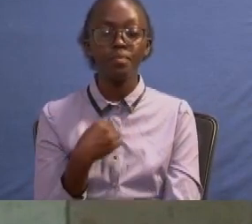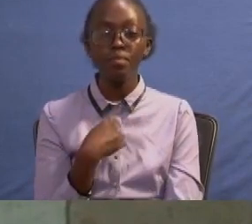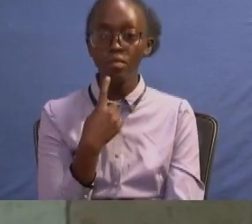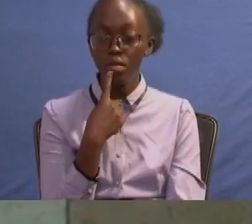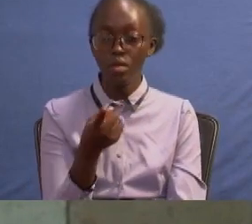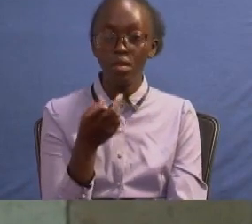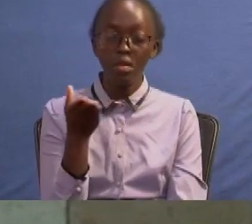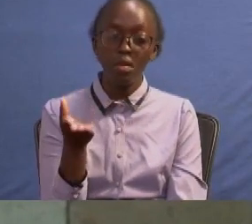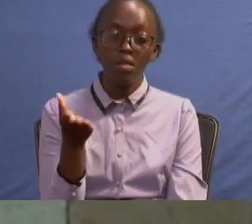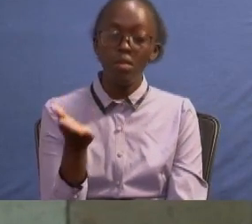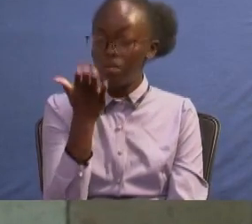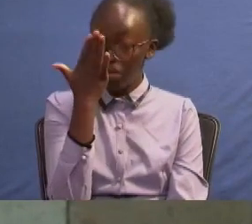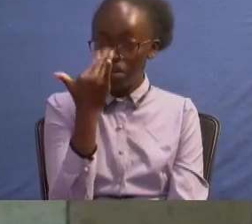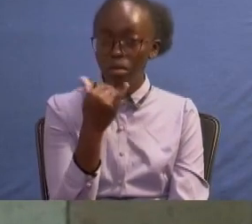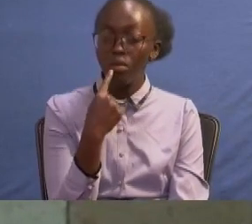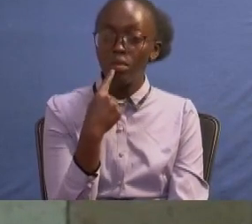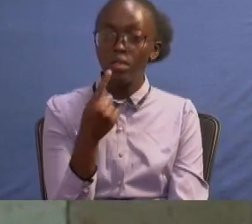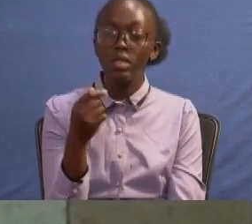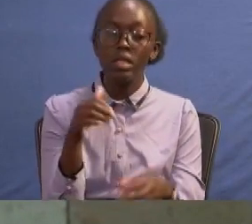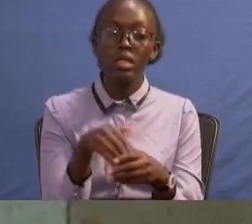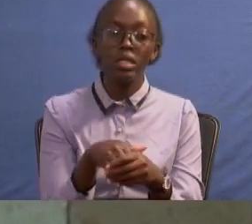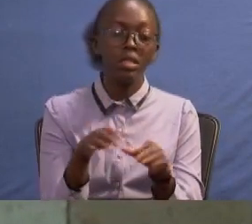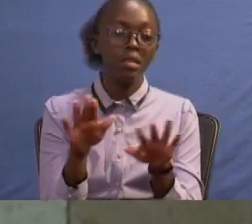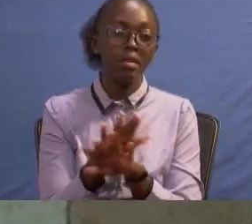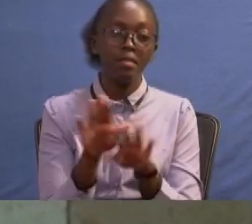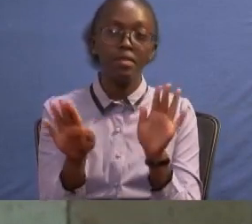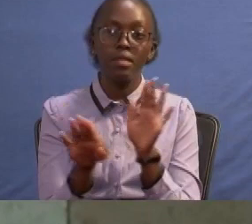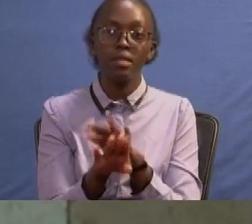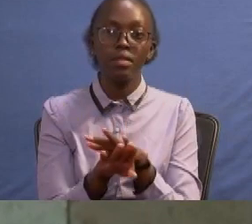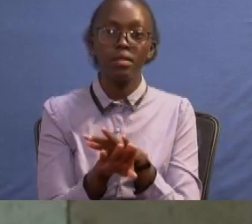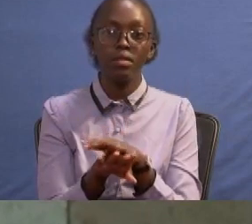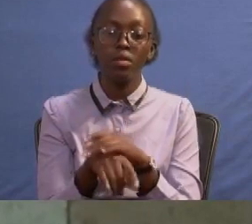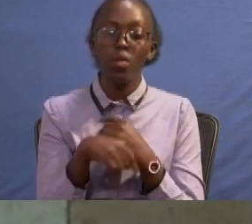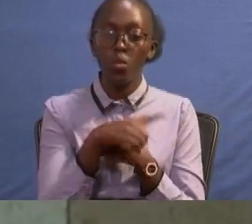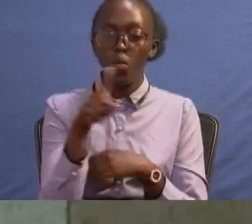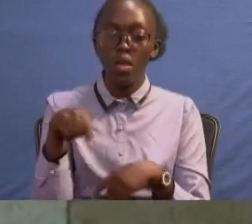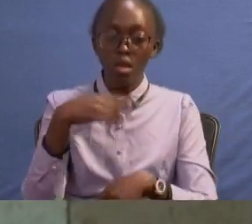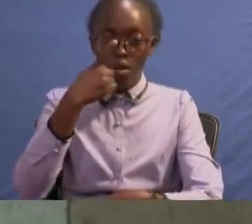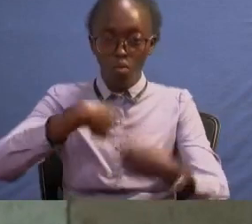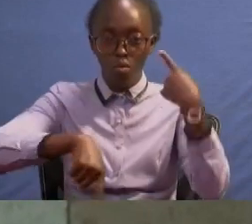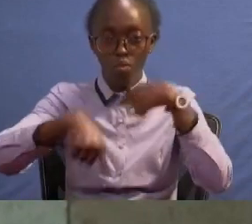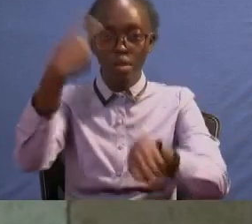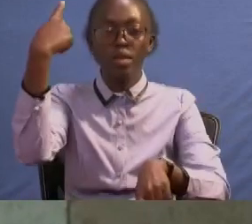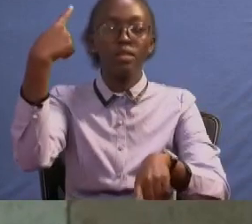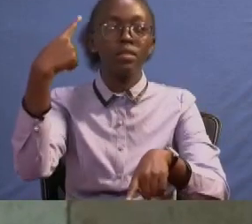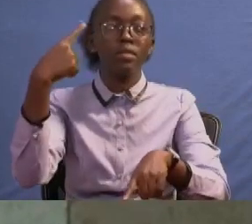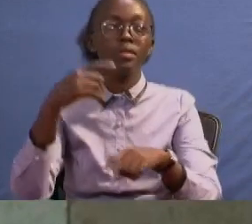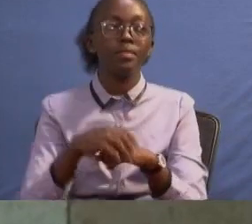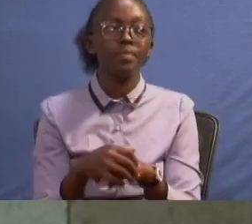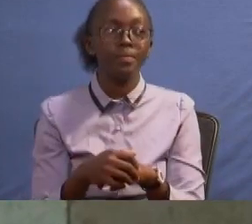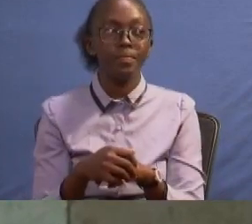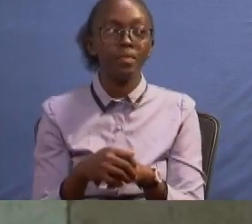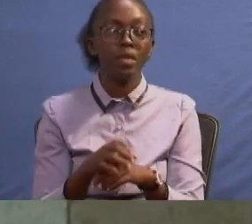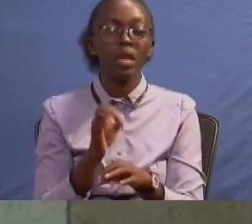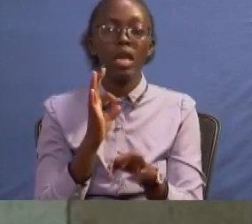this to tell you, in all these things, we are more than. If only we